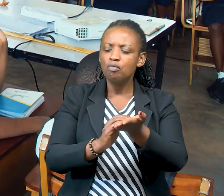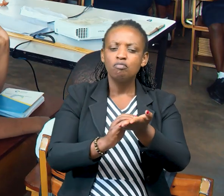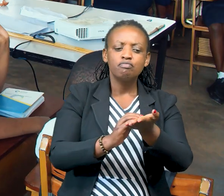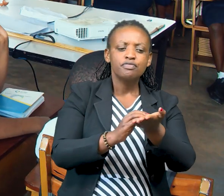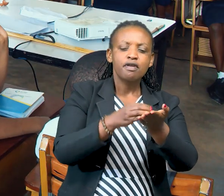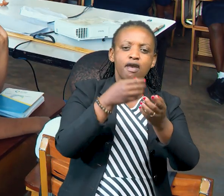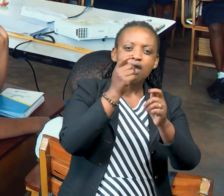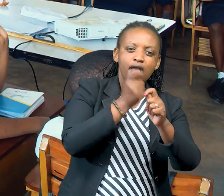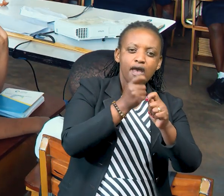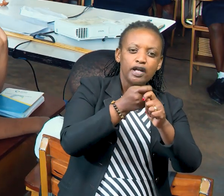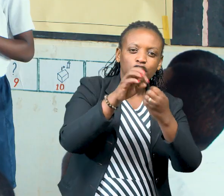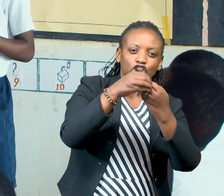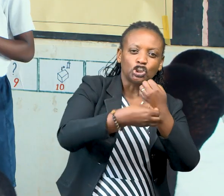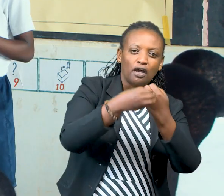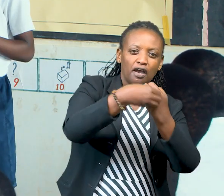Eggshell. Once again?